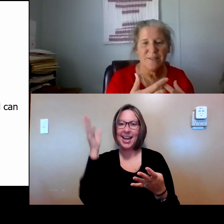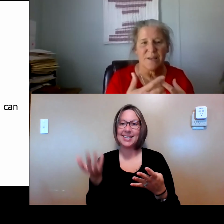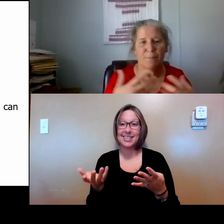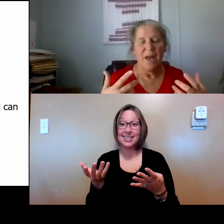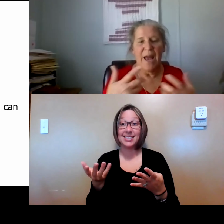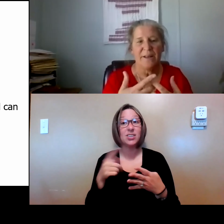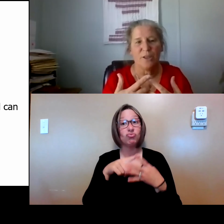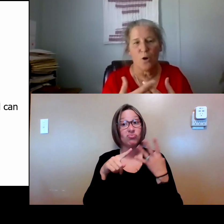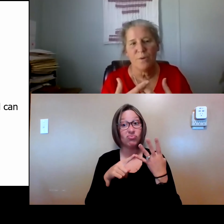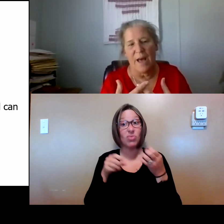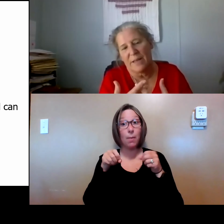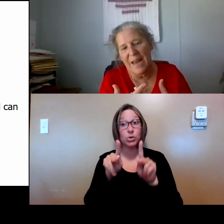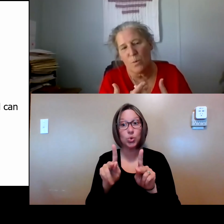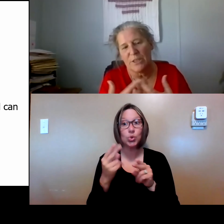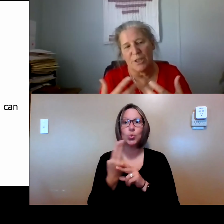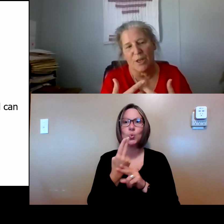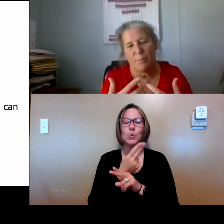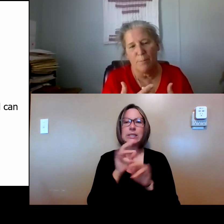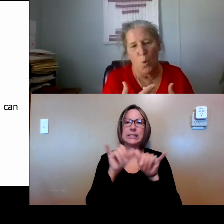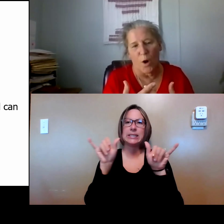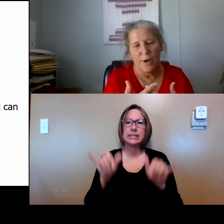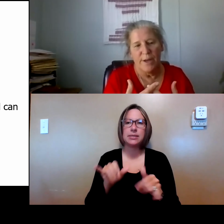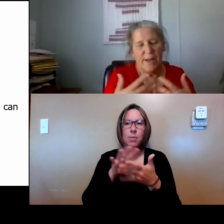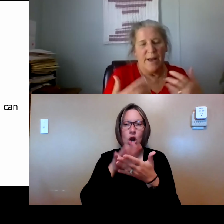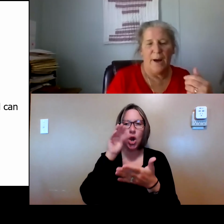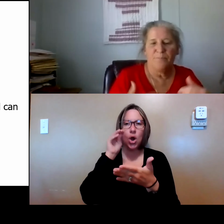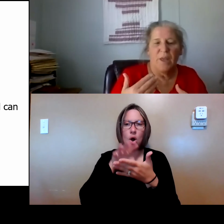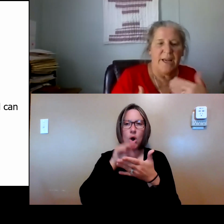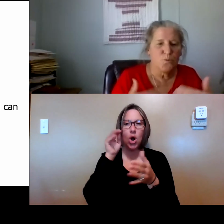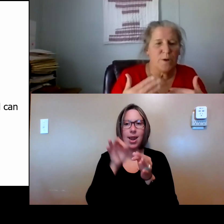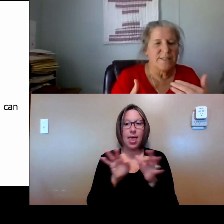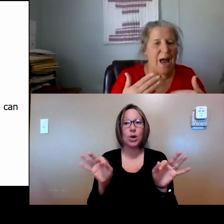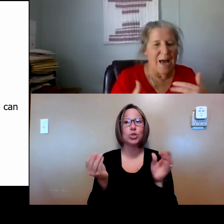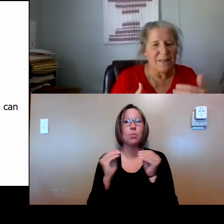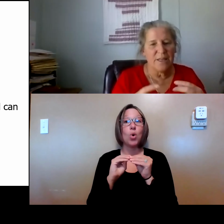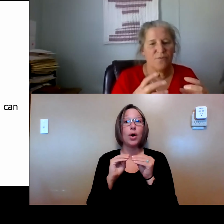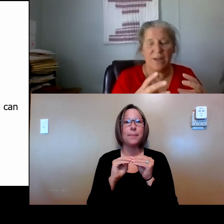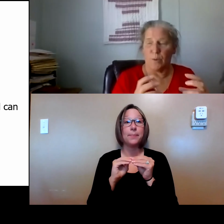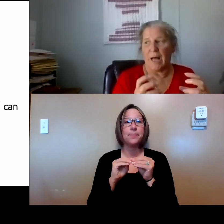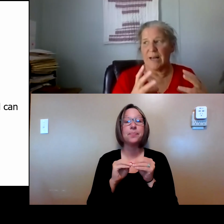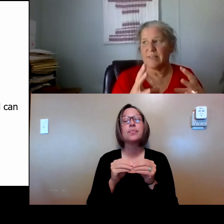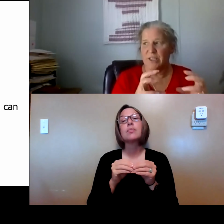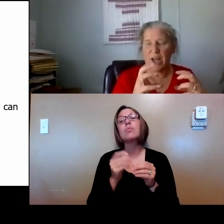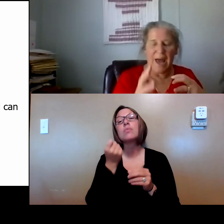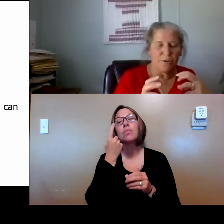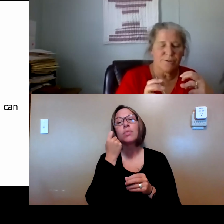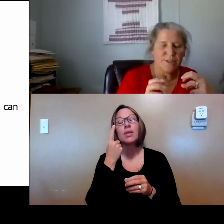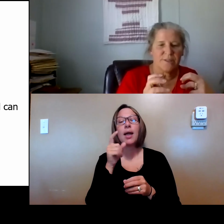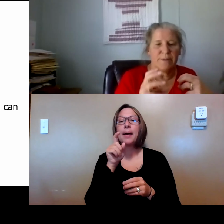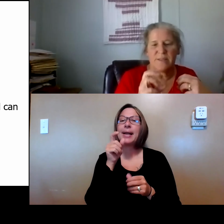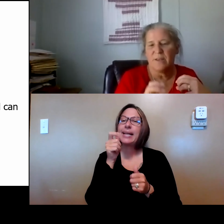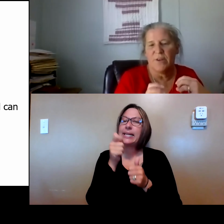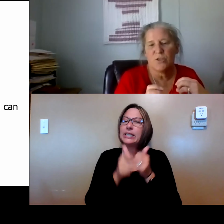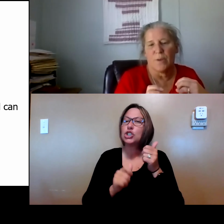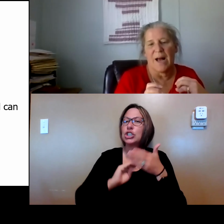that system and learn that language a little bit more. Each one is highly individualized. Each calendar